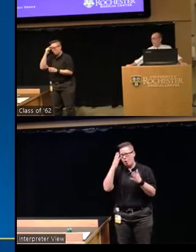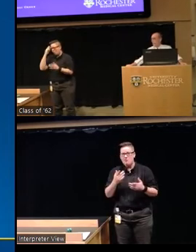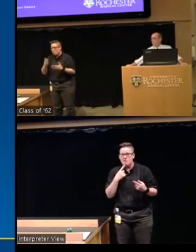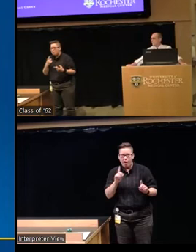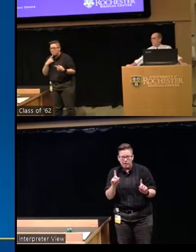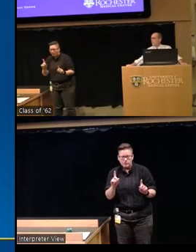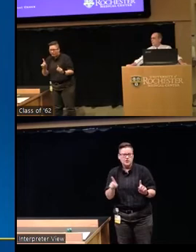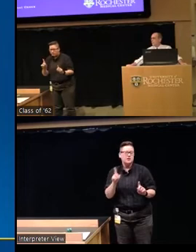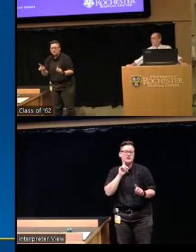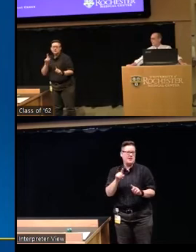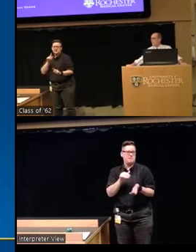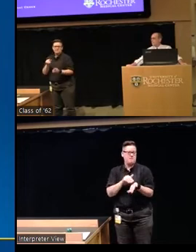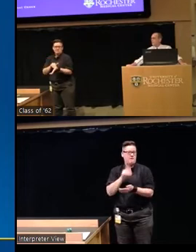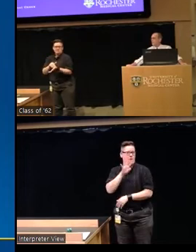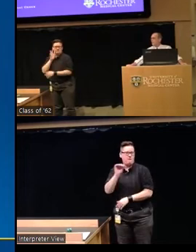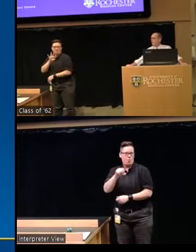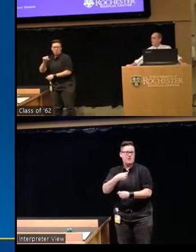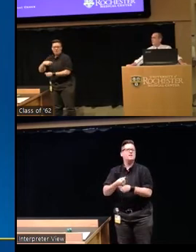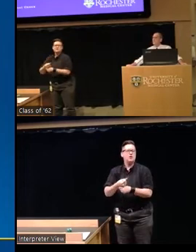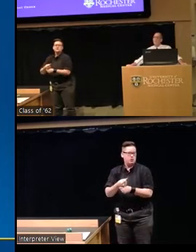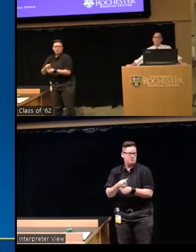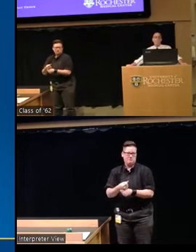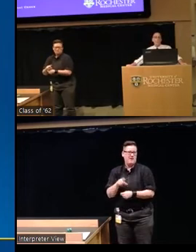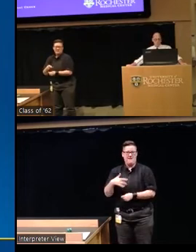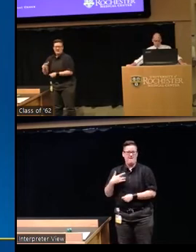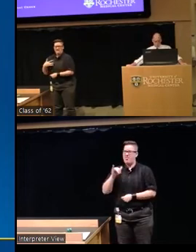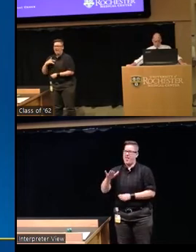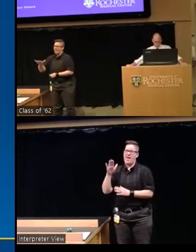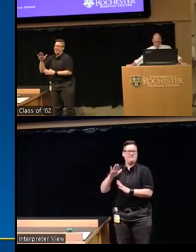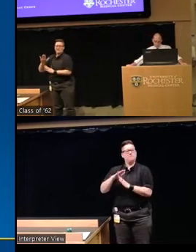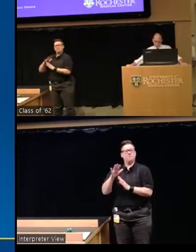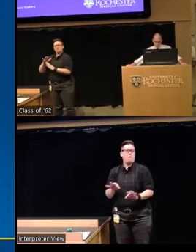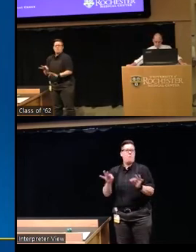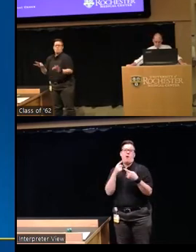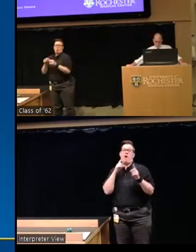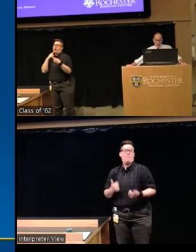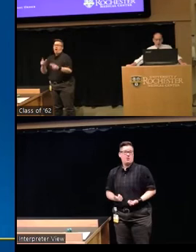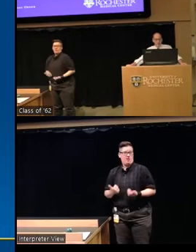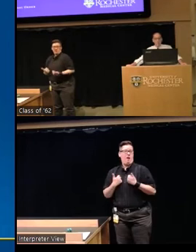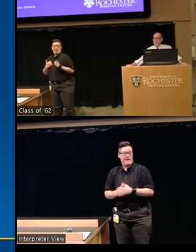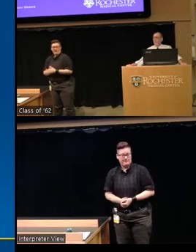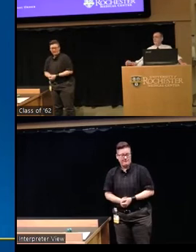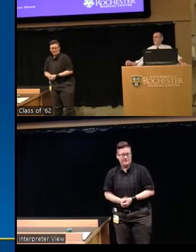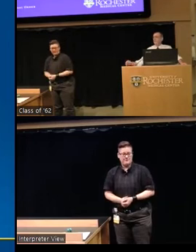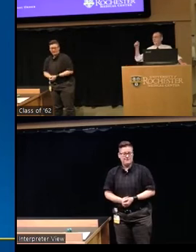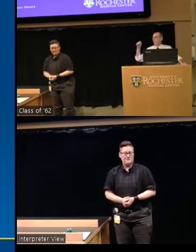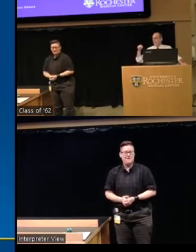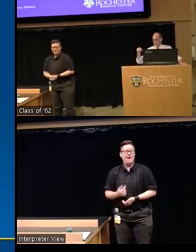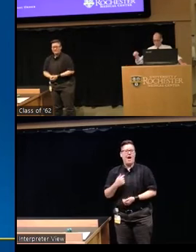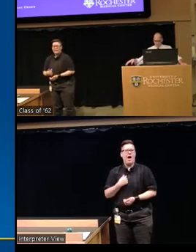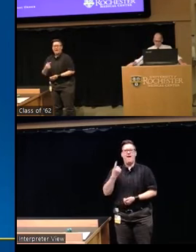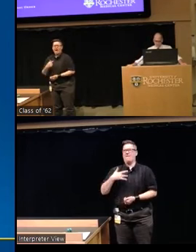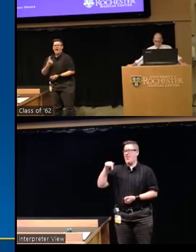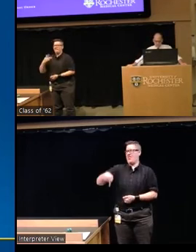who practiced for 40 years, and he considered that his most important accomplishment in life. I like to consider